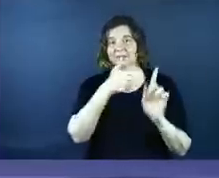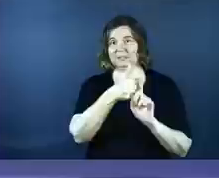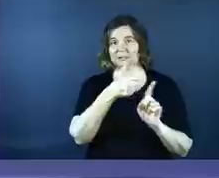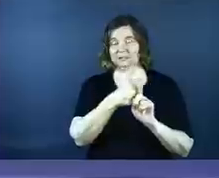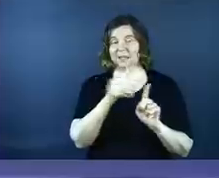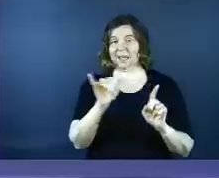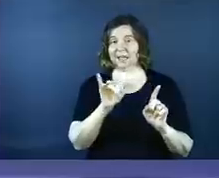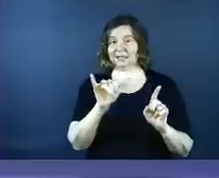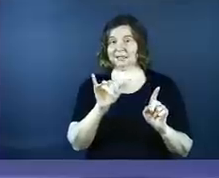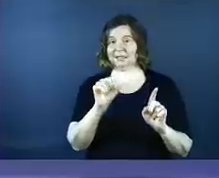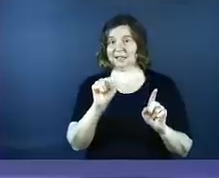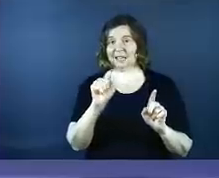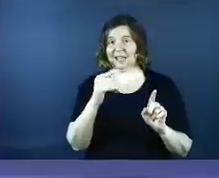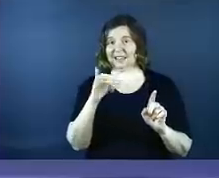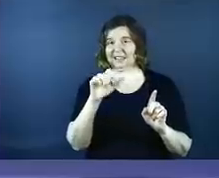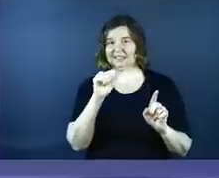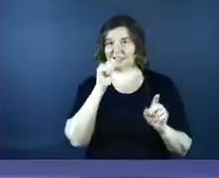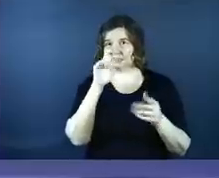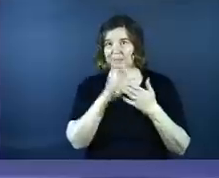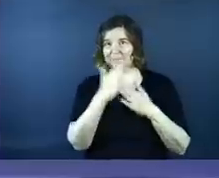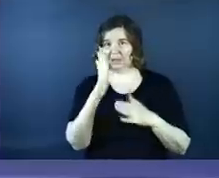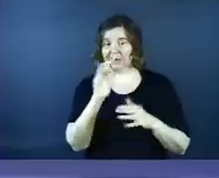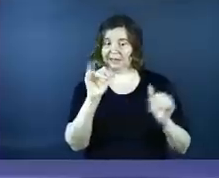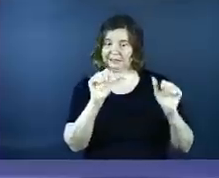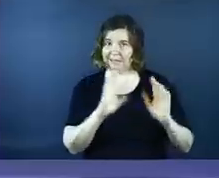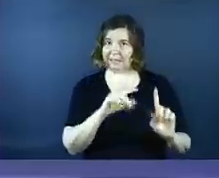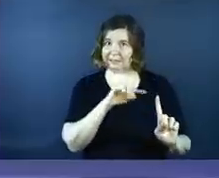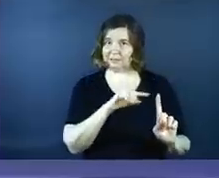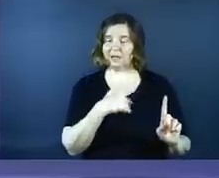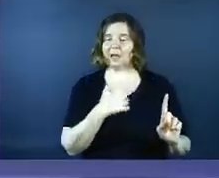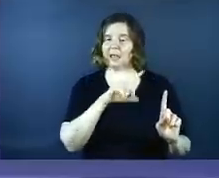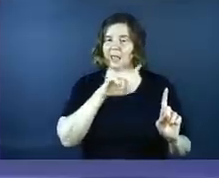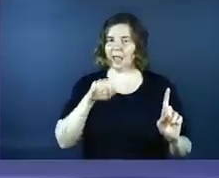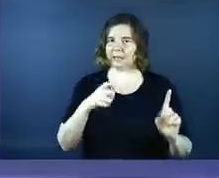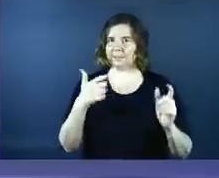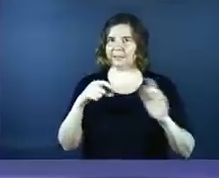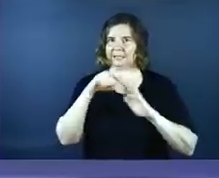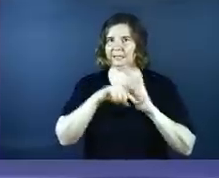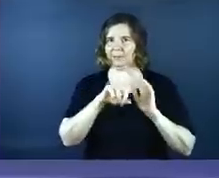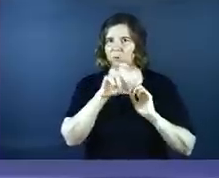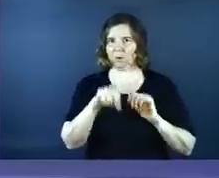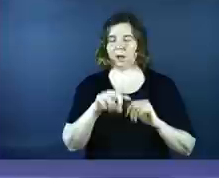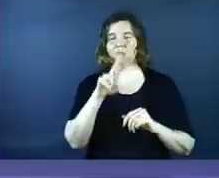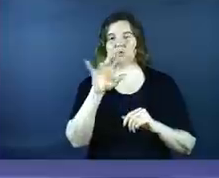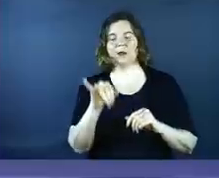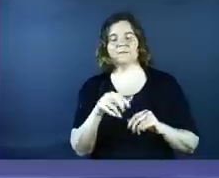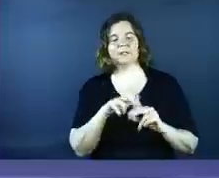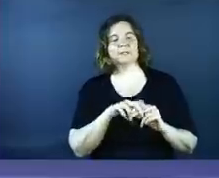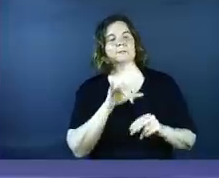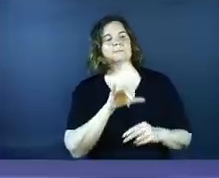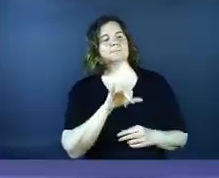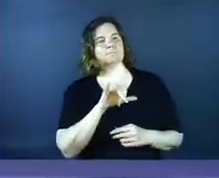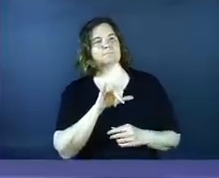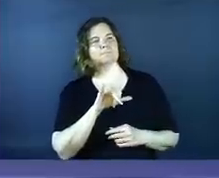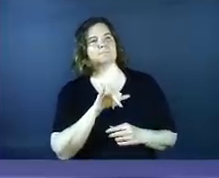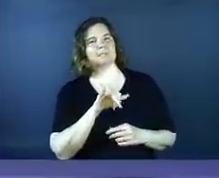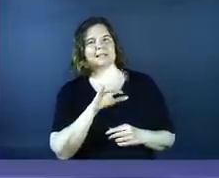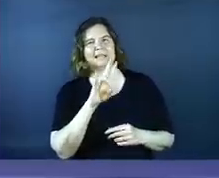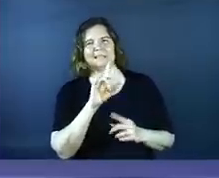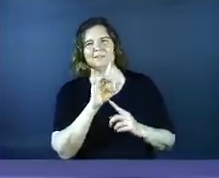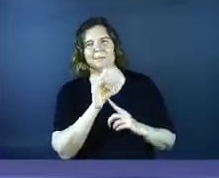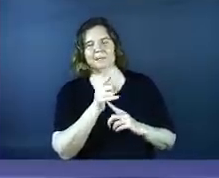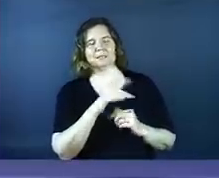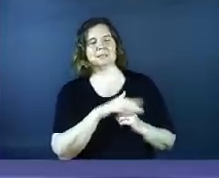himself as an atheist and as a scientist, and he asks his big deep question, and Ravi sits there and over across like